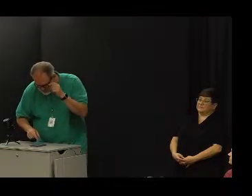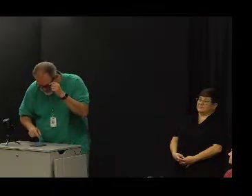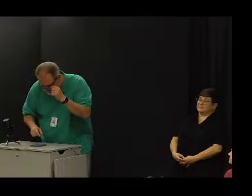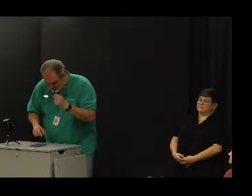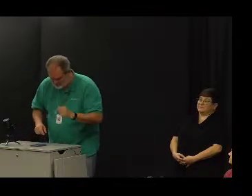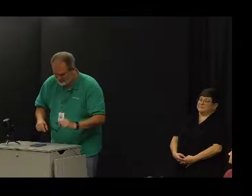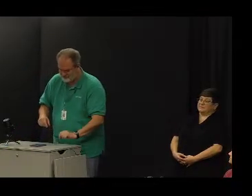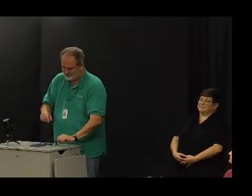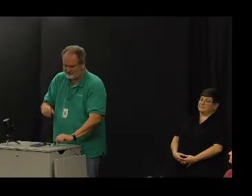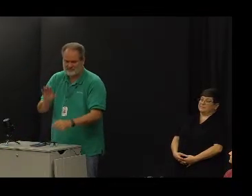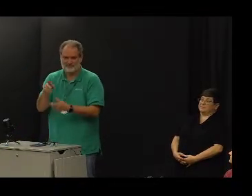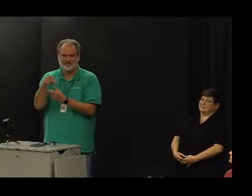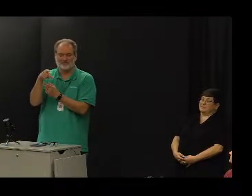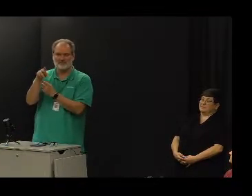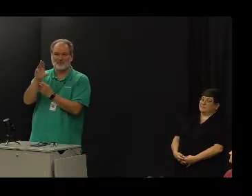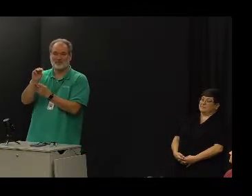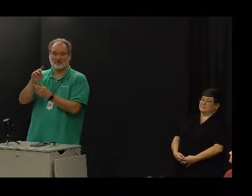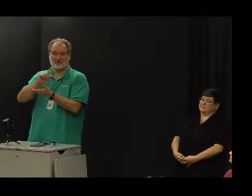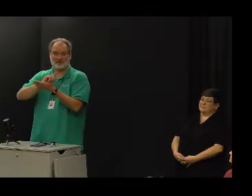There we go.